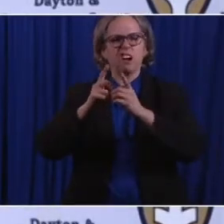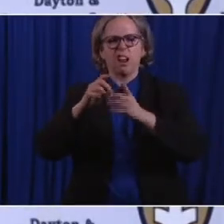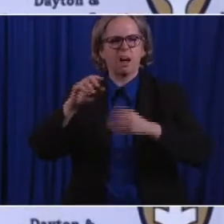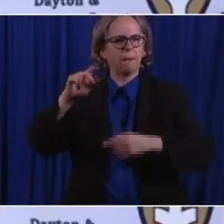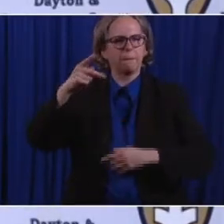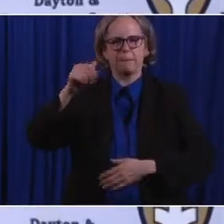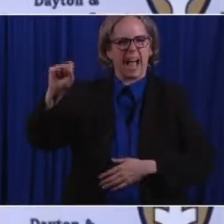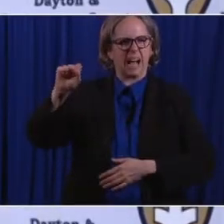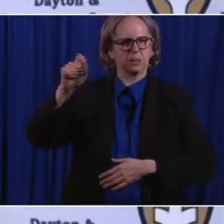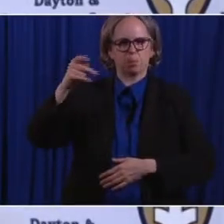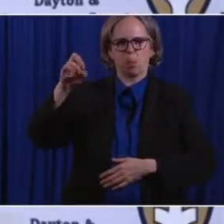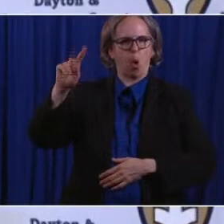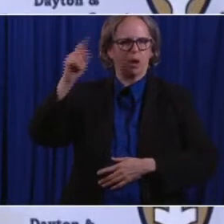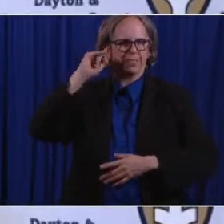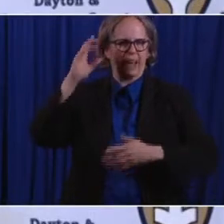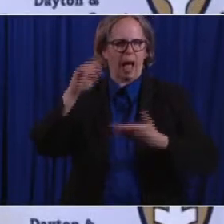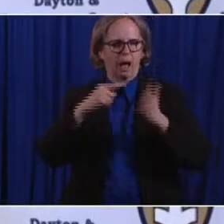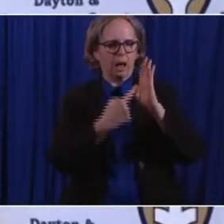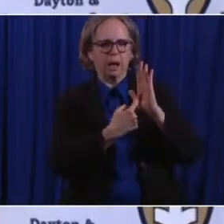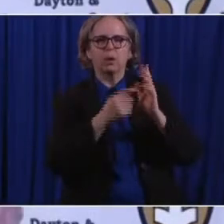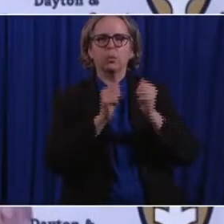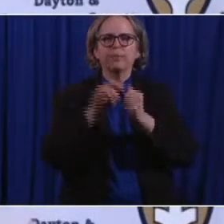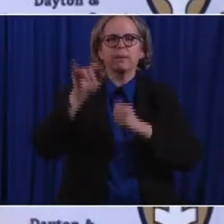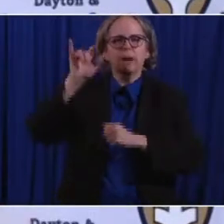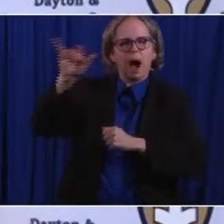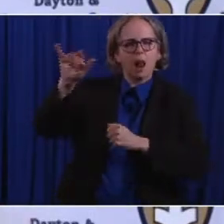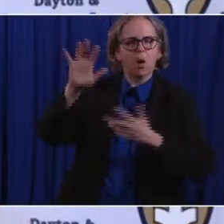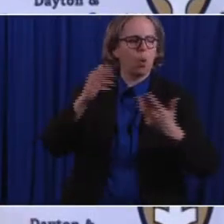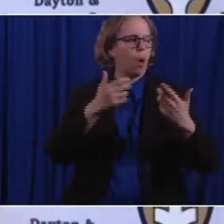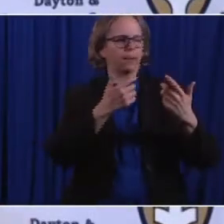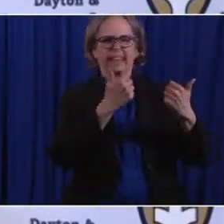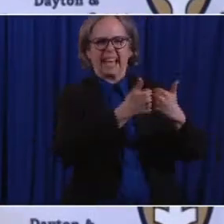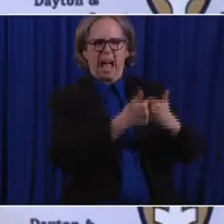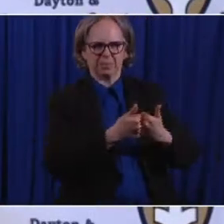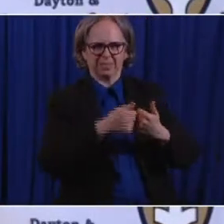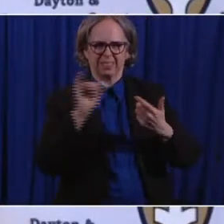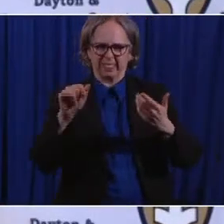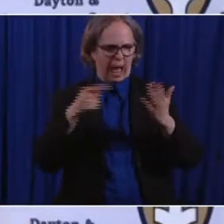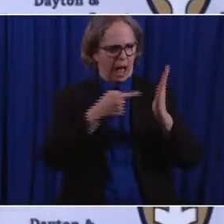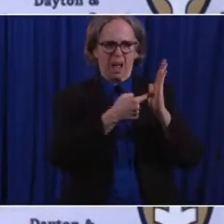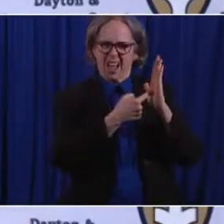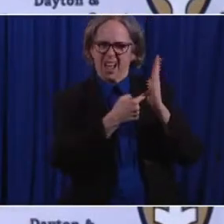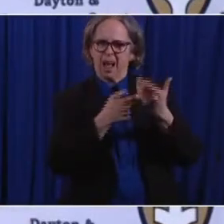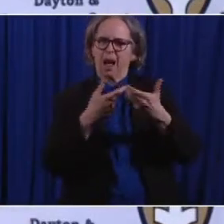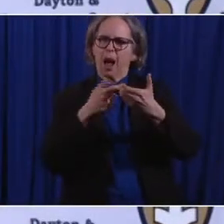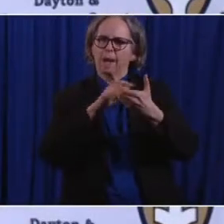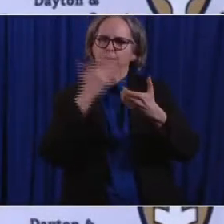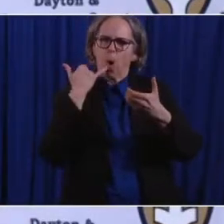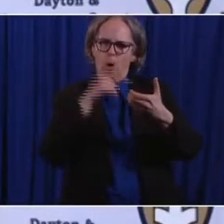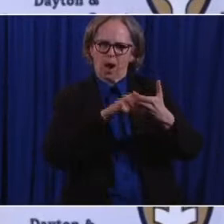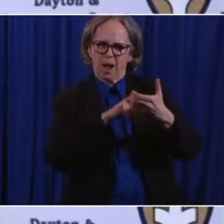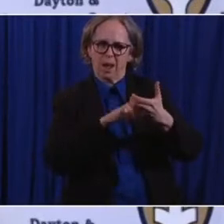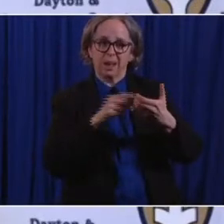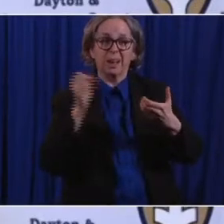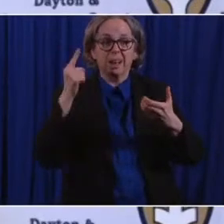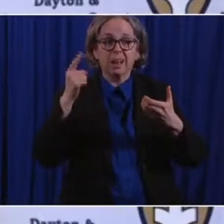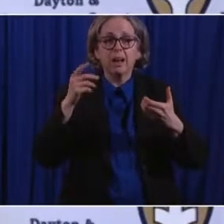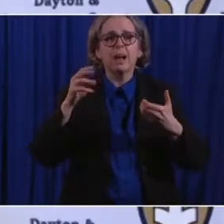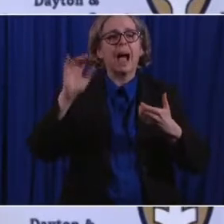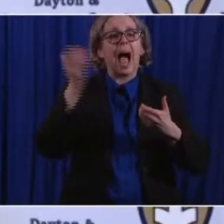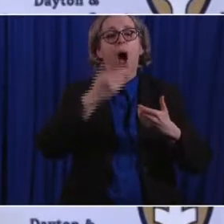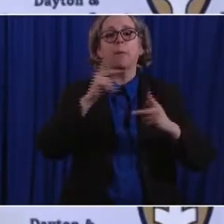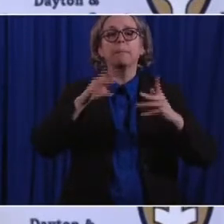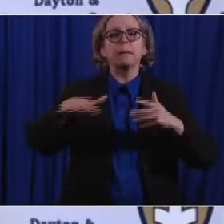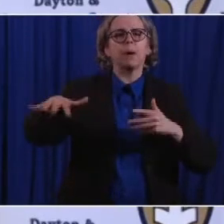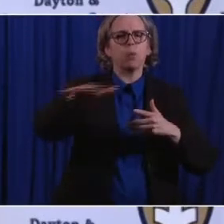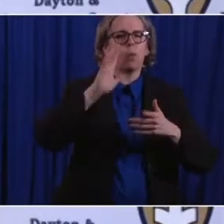happen, the market will develop. Is it possible that somebody